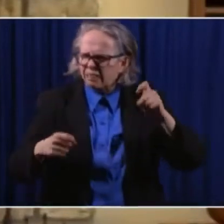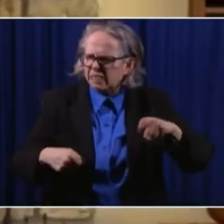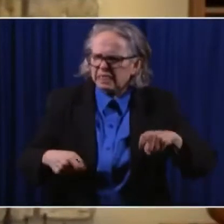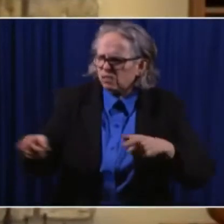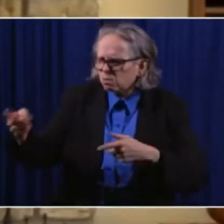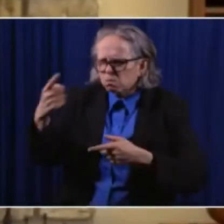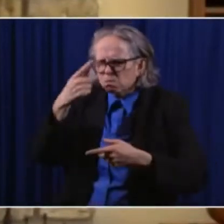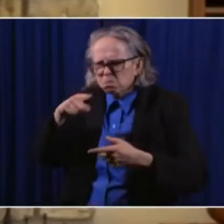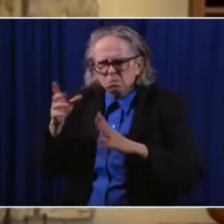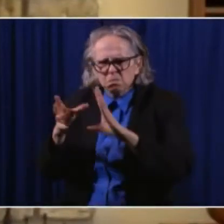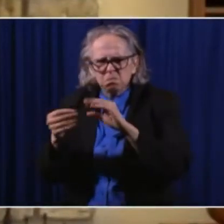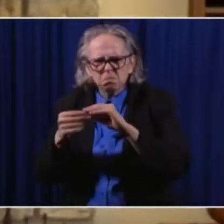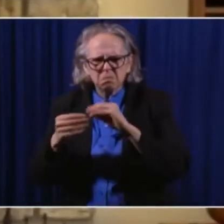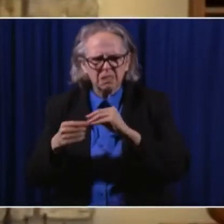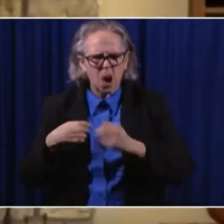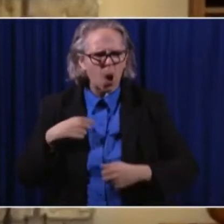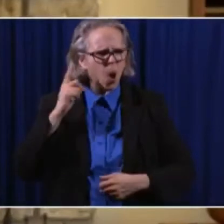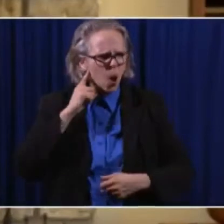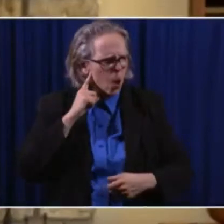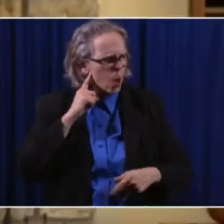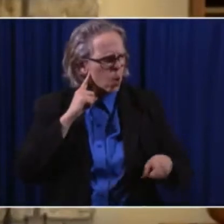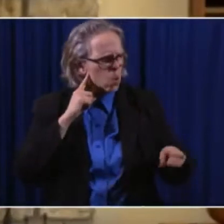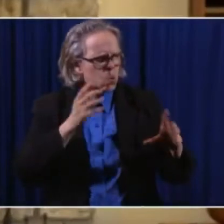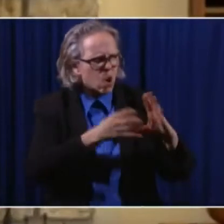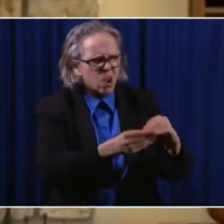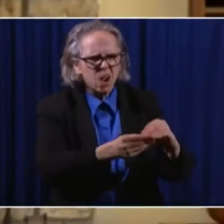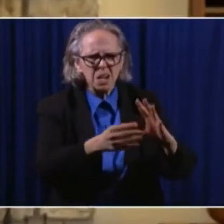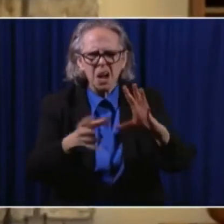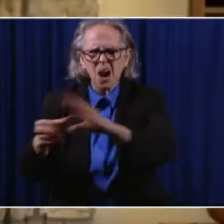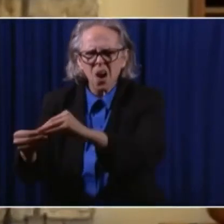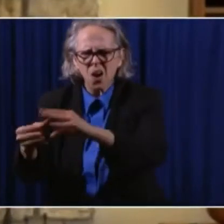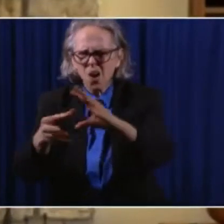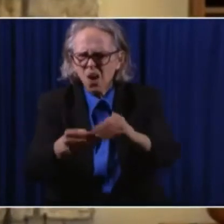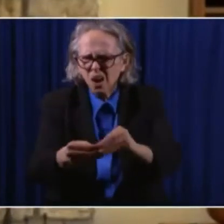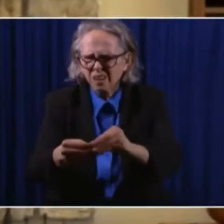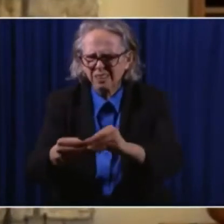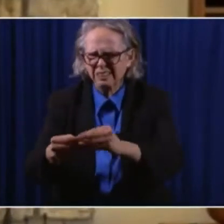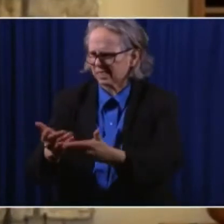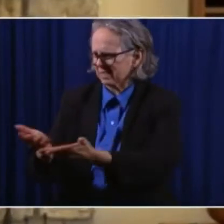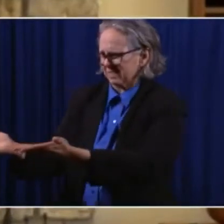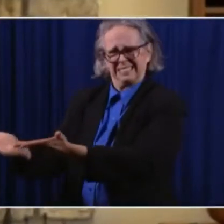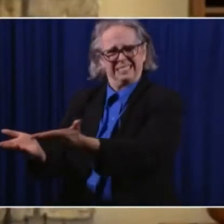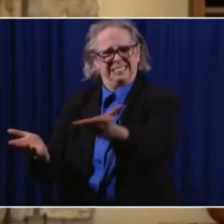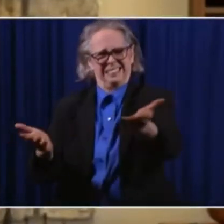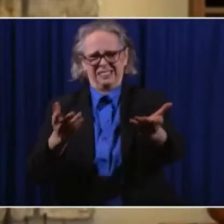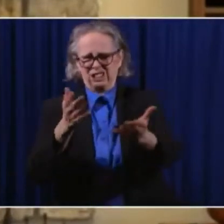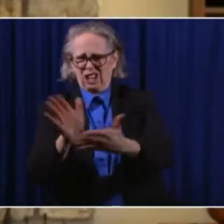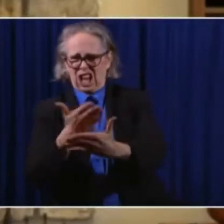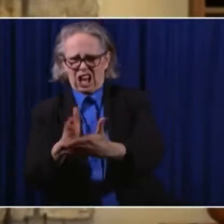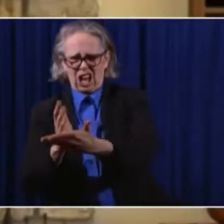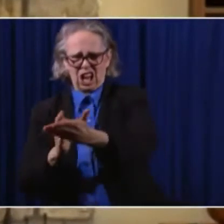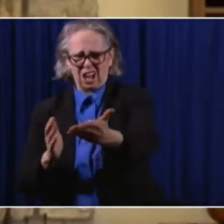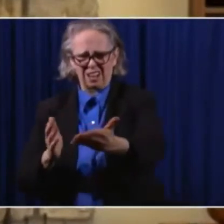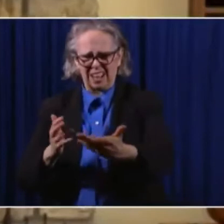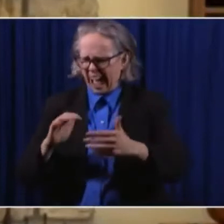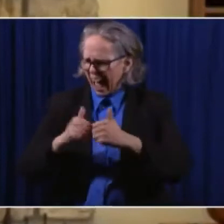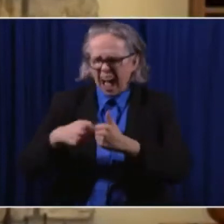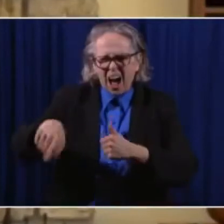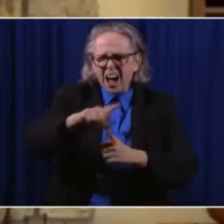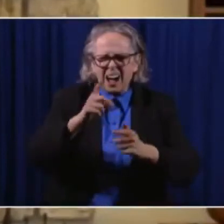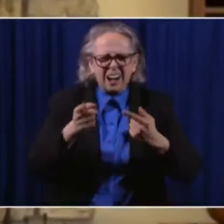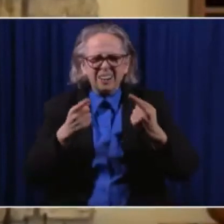people across the state, we're seeing that as well. Maybe you can help us a little bit about how to get through this and maybe help family and friends